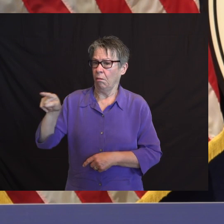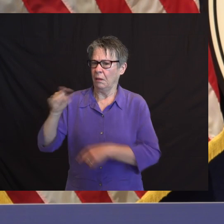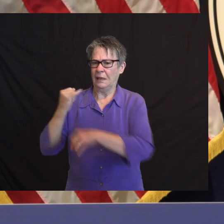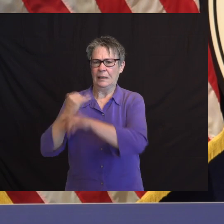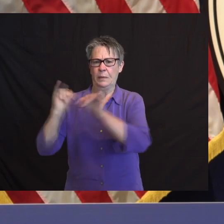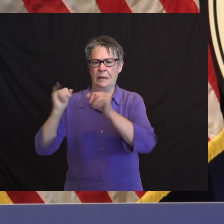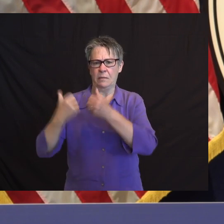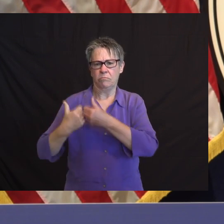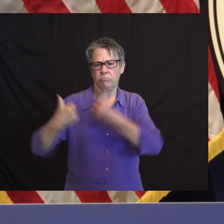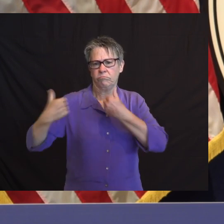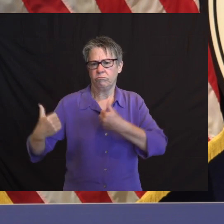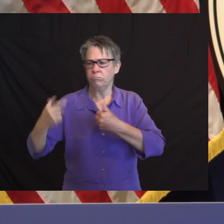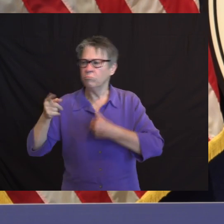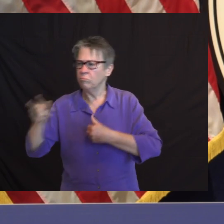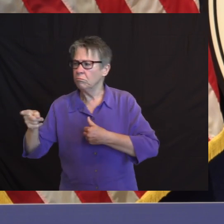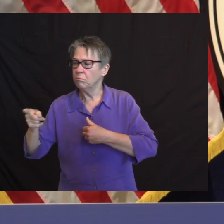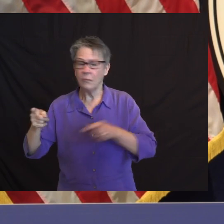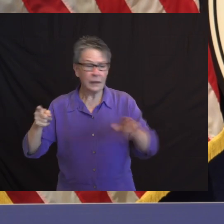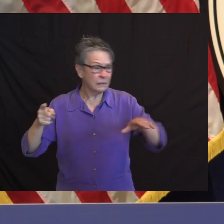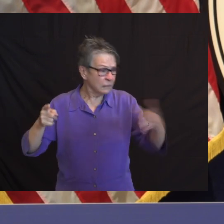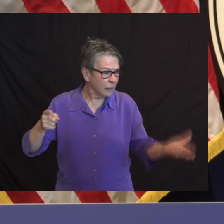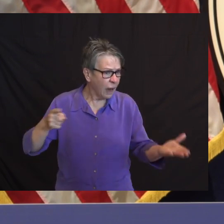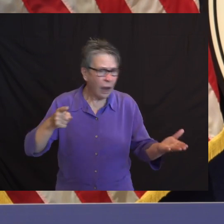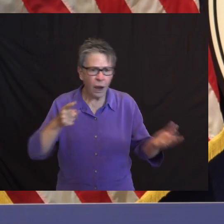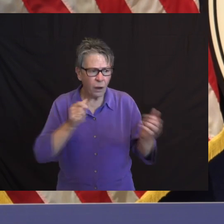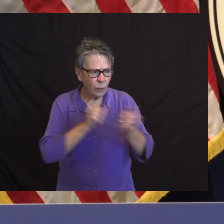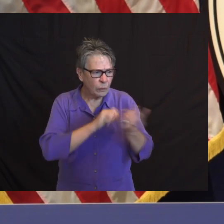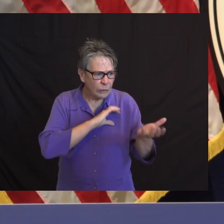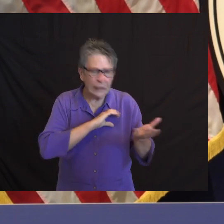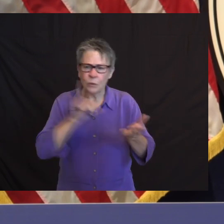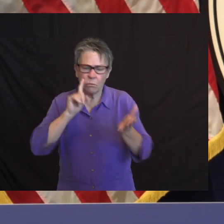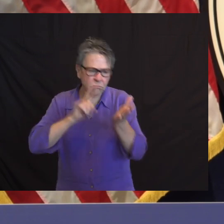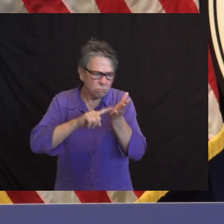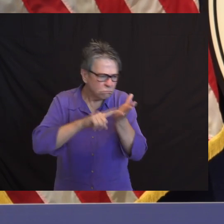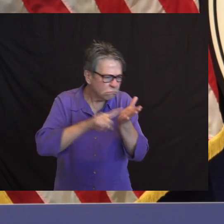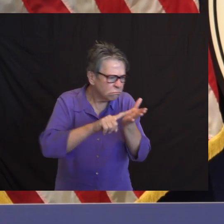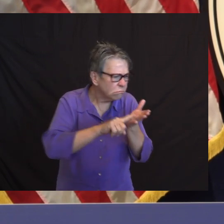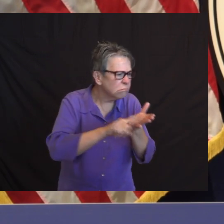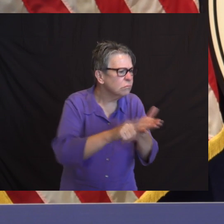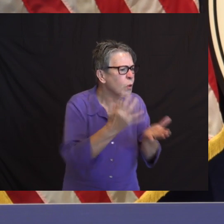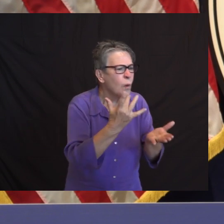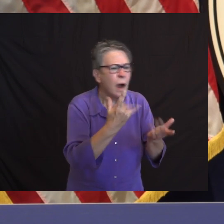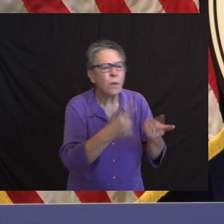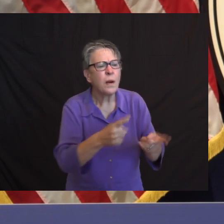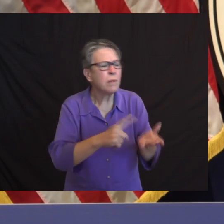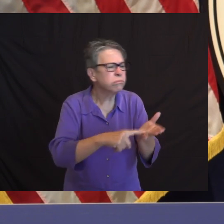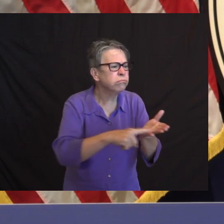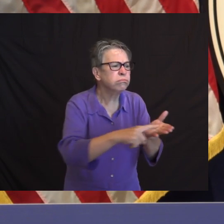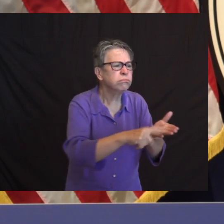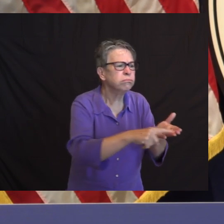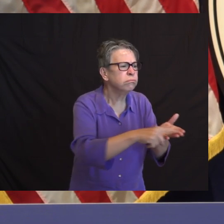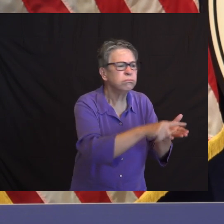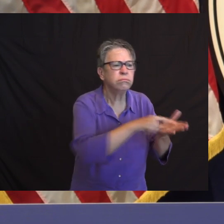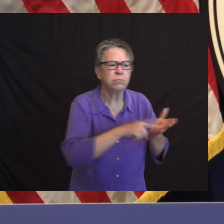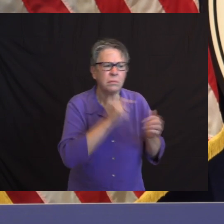by ensuring these matters are also presented to an impartial grand jury.